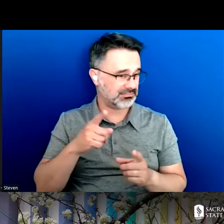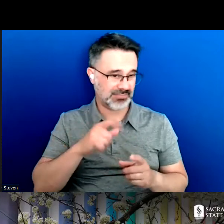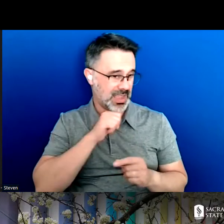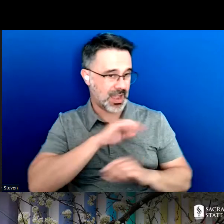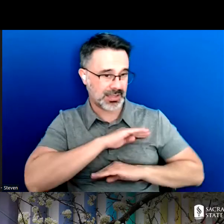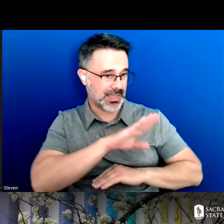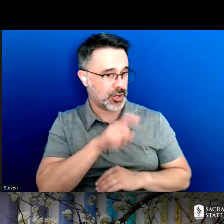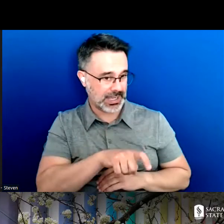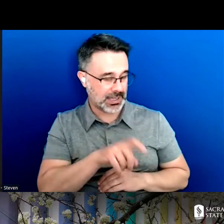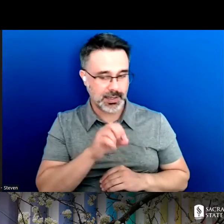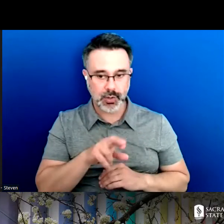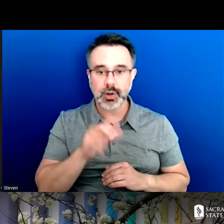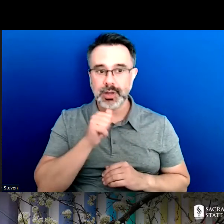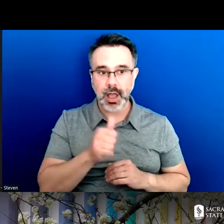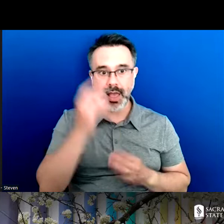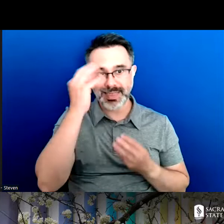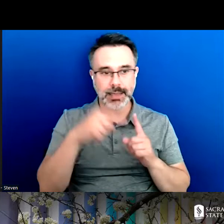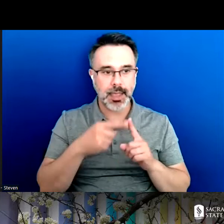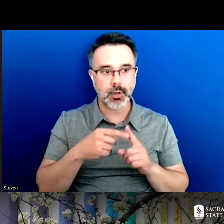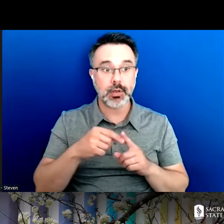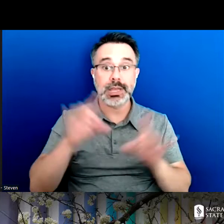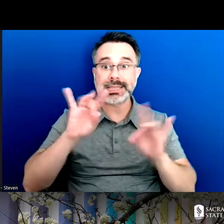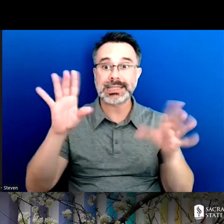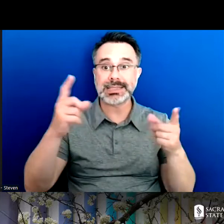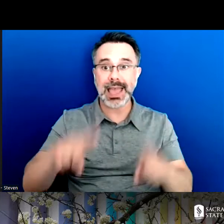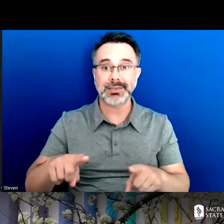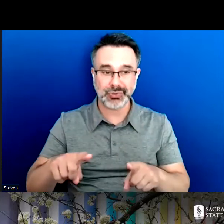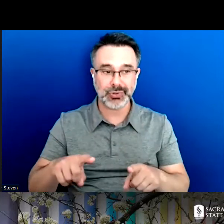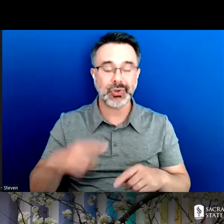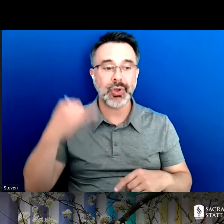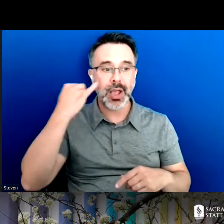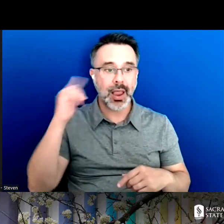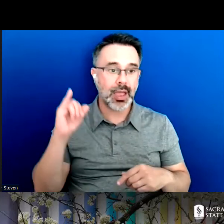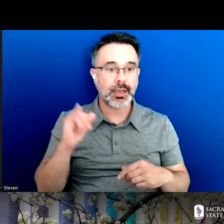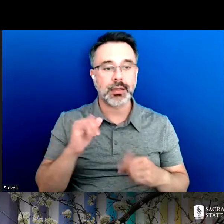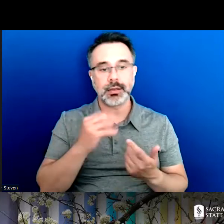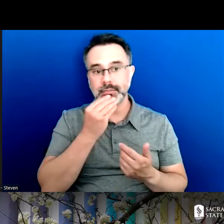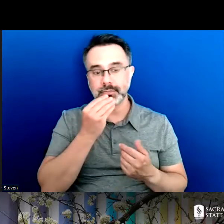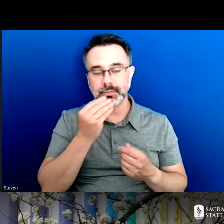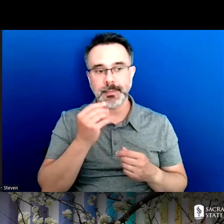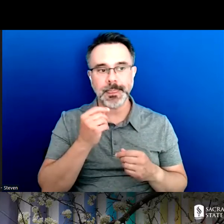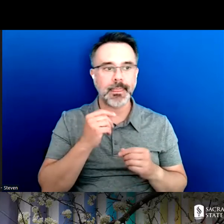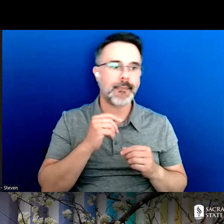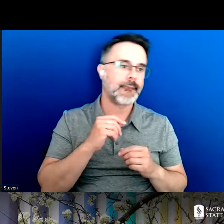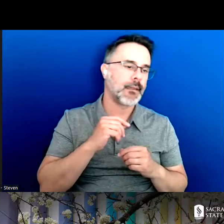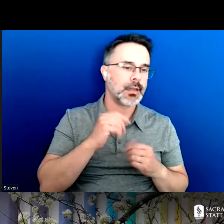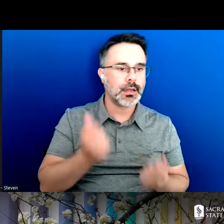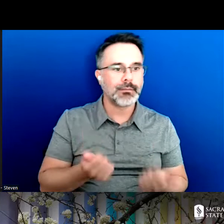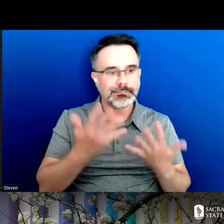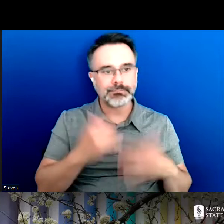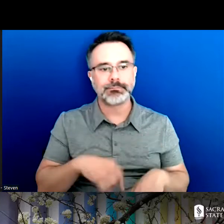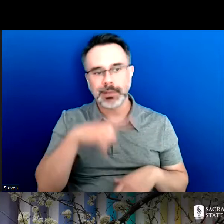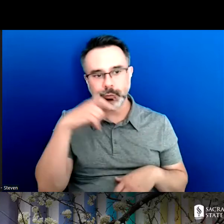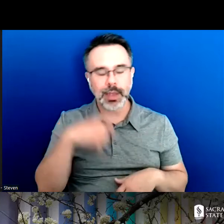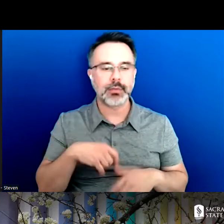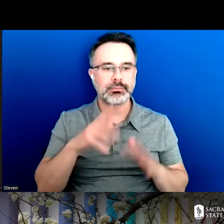account the added cost of disaster response, fuel and meal delivery, and cost of living. Other commenters